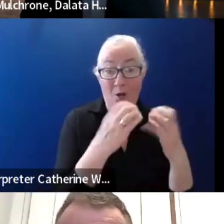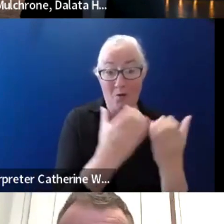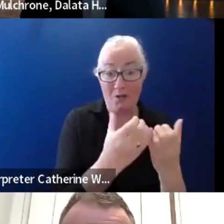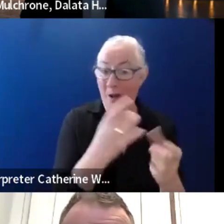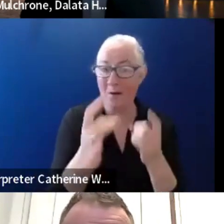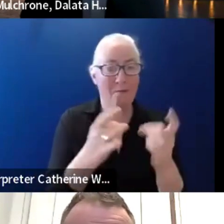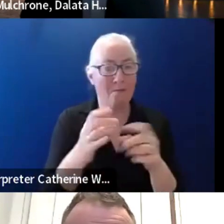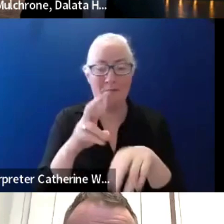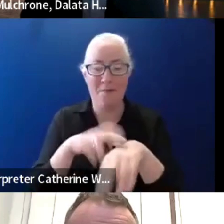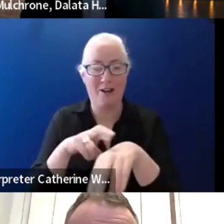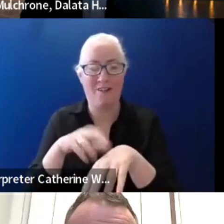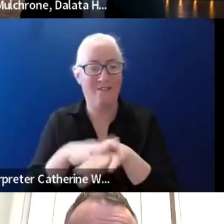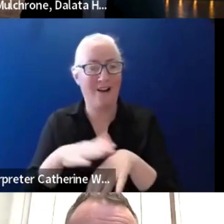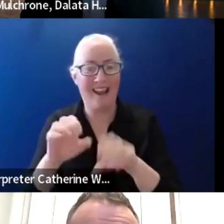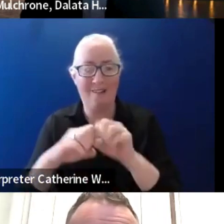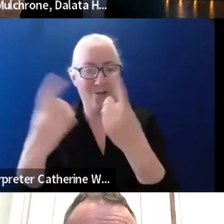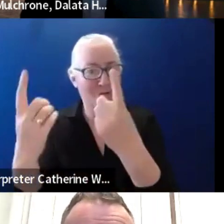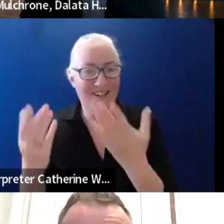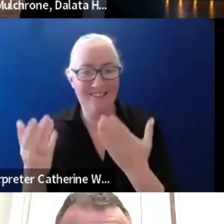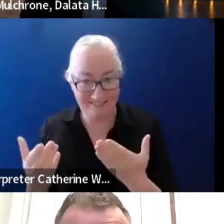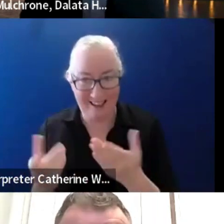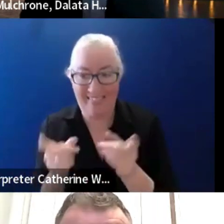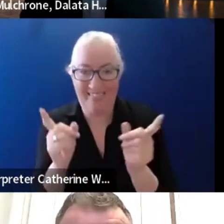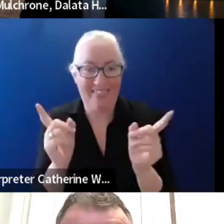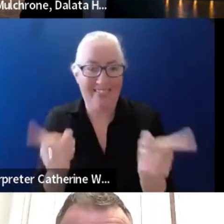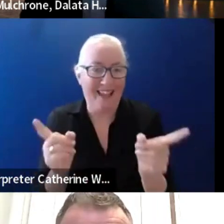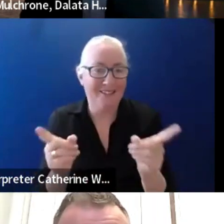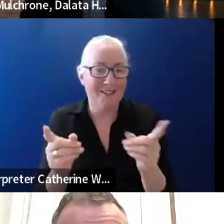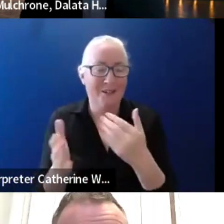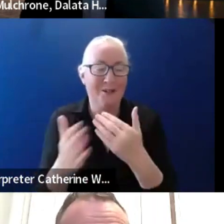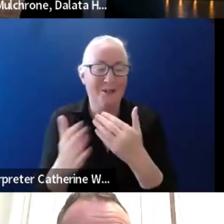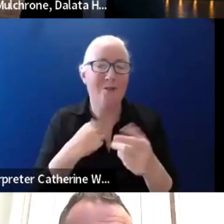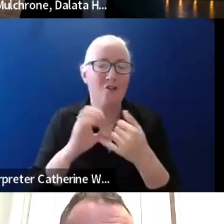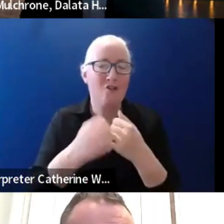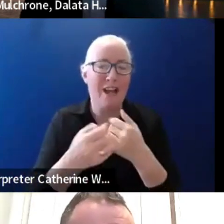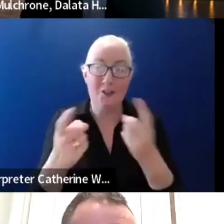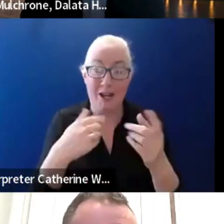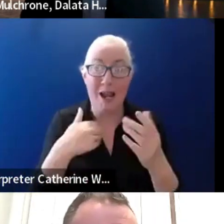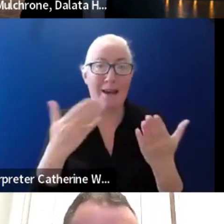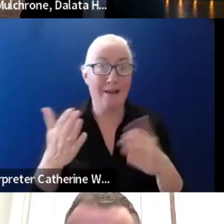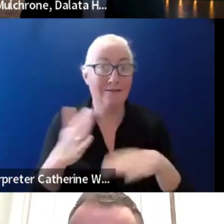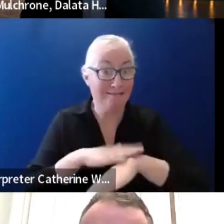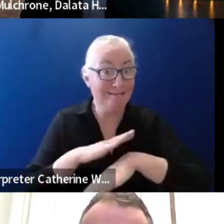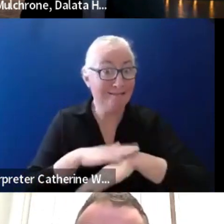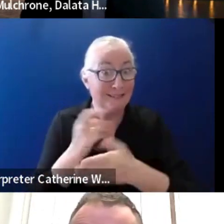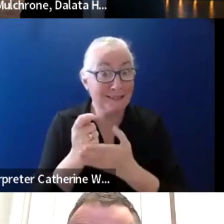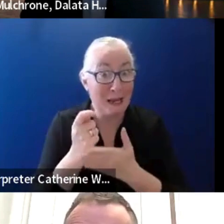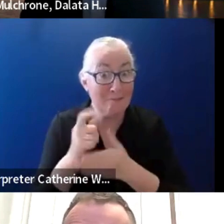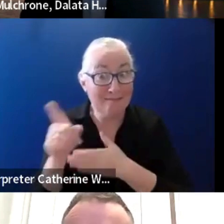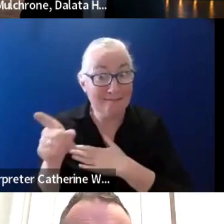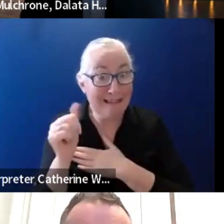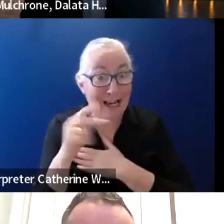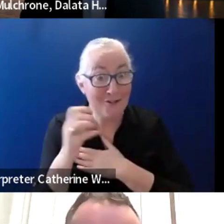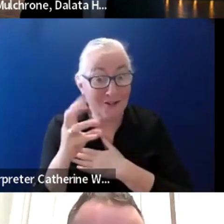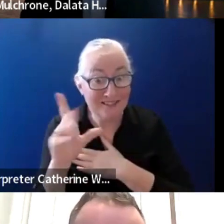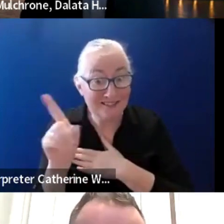for everyone. So that's really what we're trying to do at the moment. I'm conscious of time. How am I doing for time, Andrew?